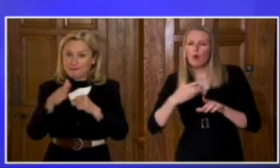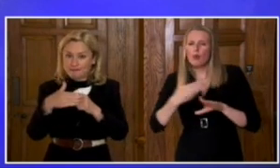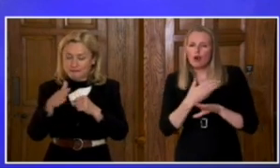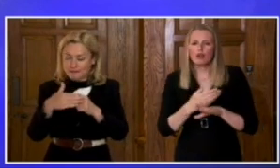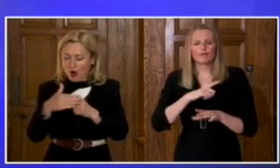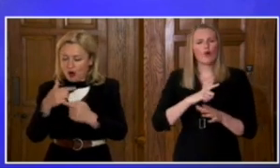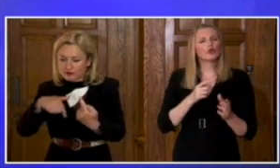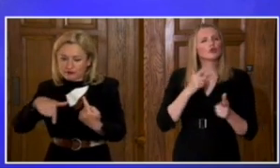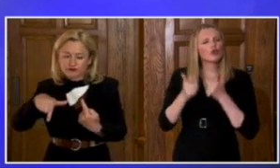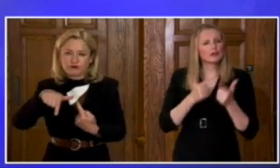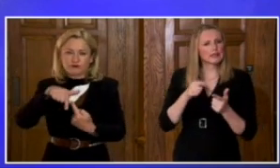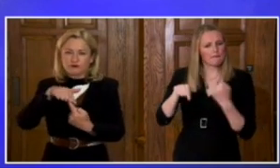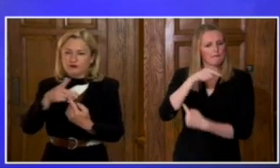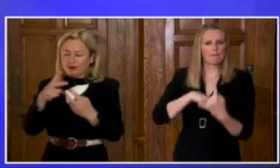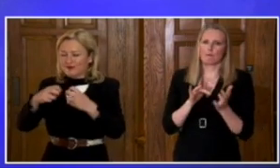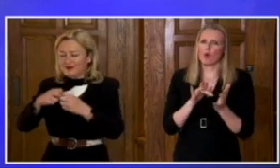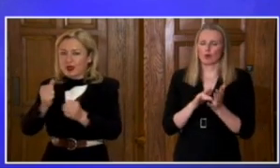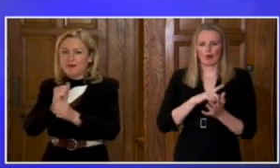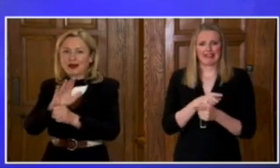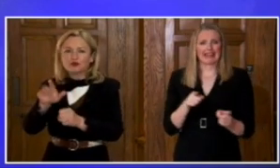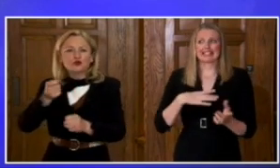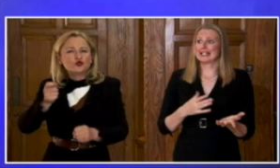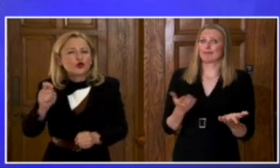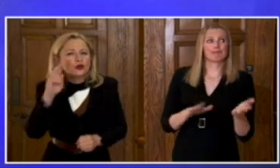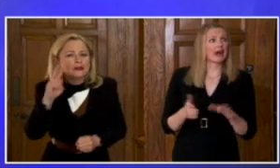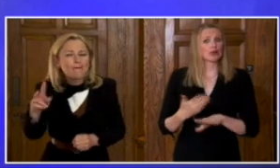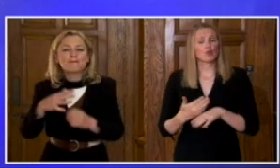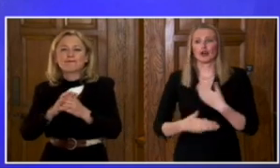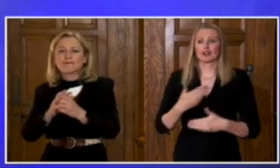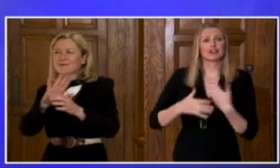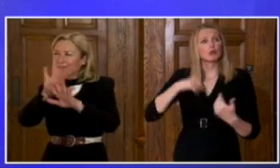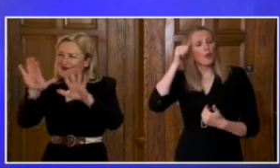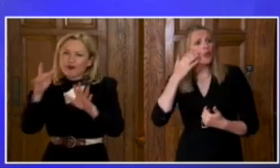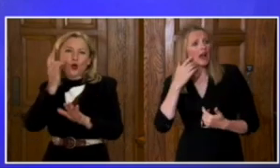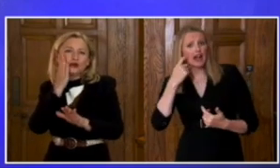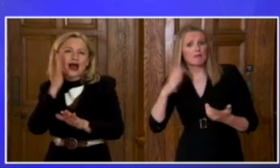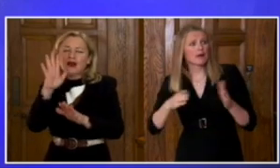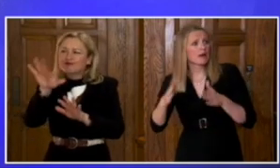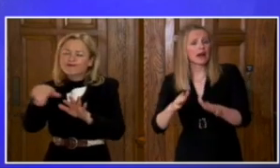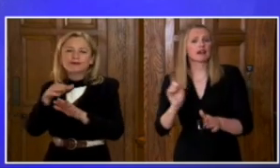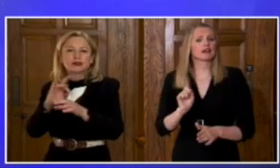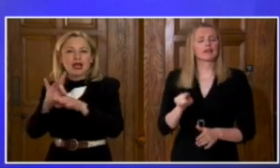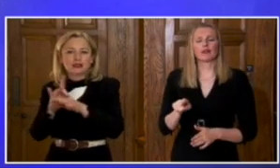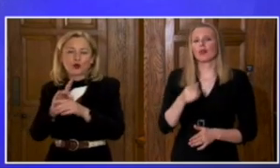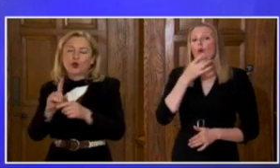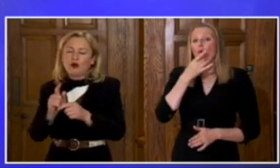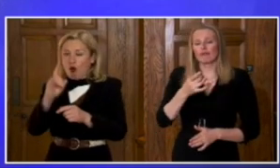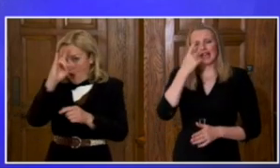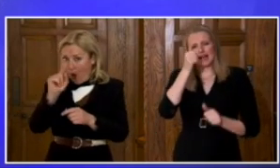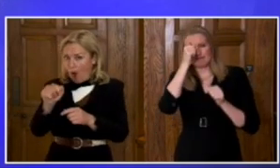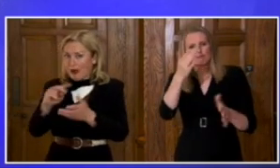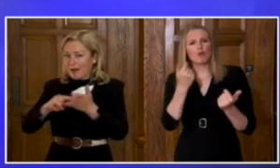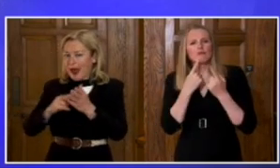broad tourism accommodation sector and their need for a general time frame to work towards, and we hope to be able to say more about